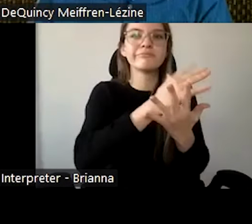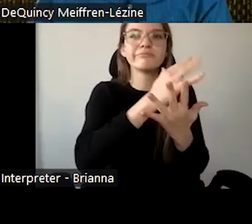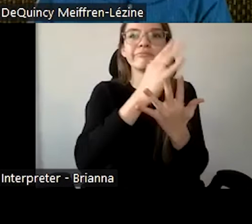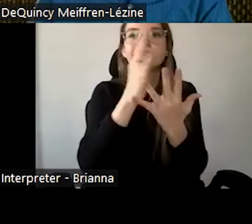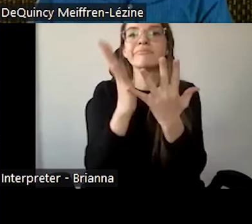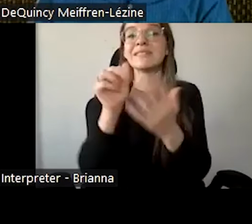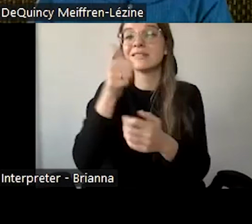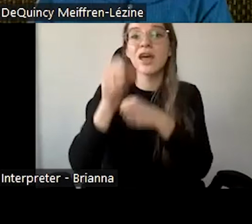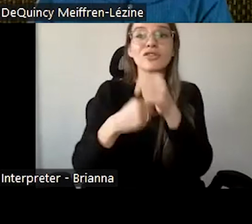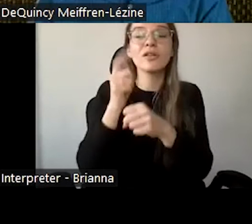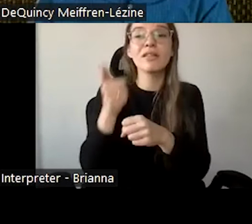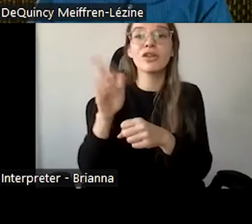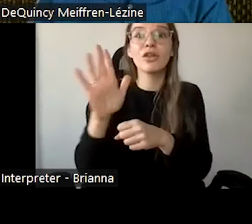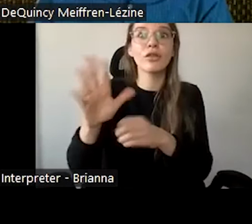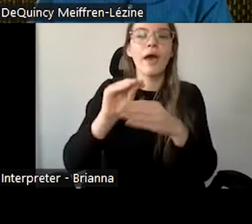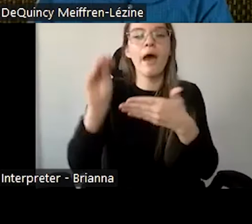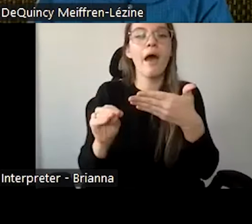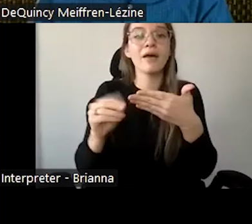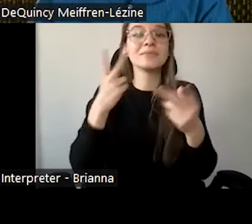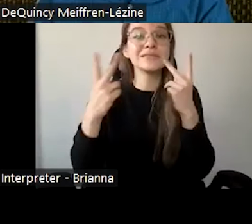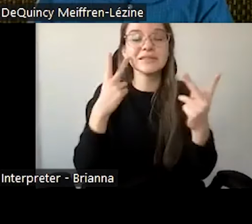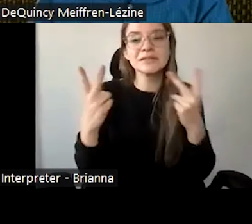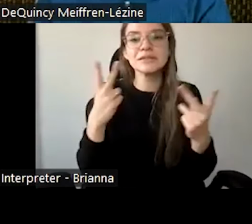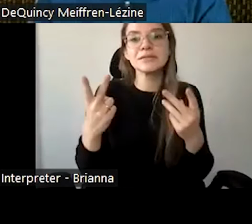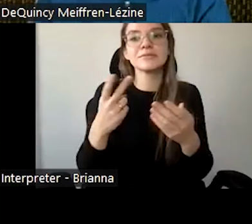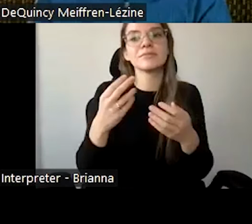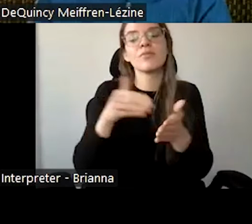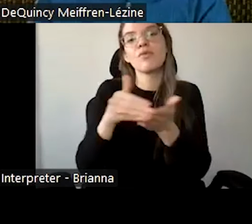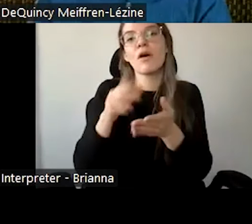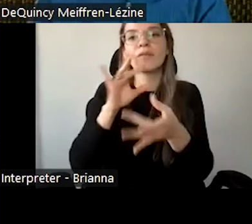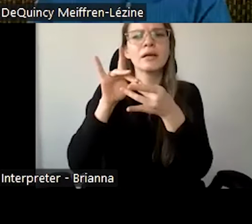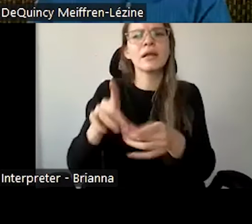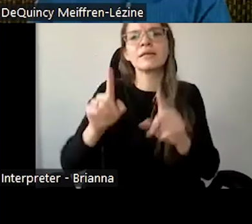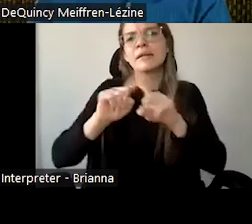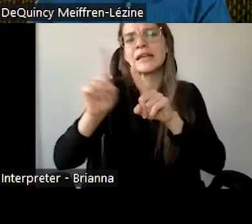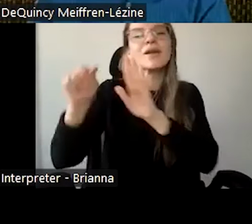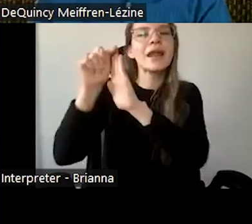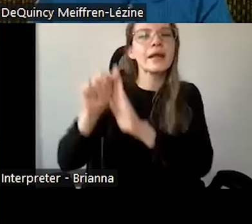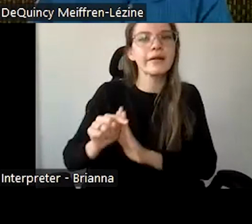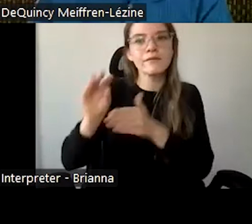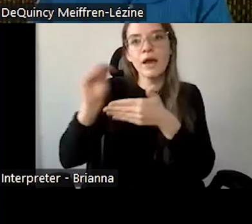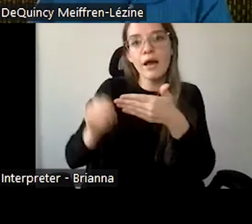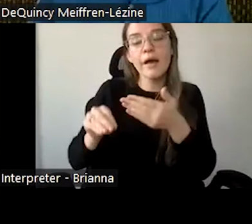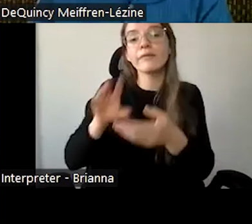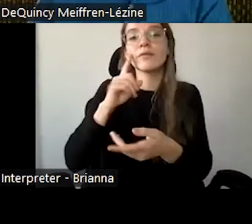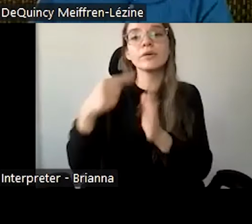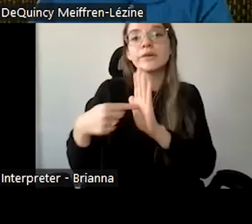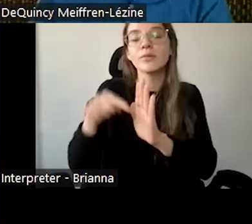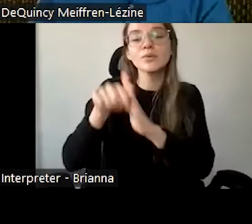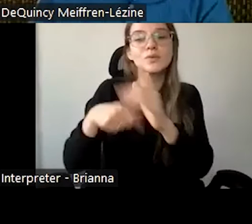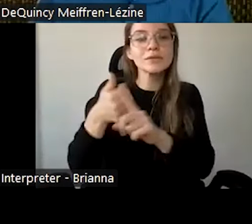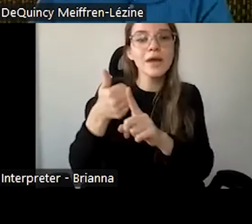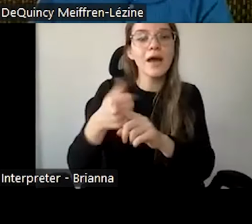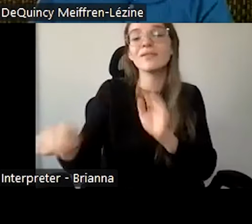later, and have found those to be connected to a range of negative outcomes, including suicide, including negative